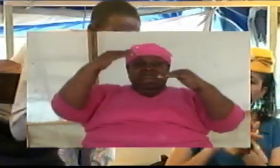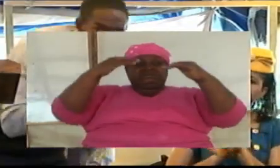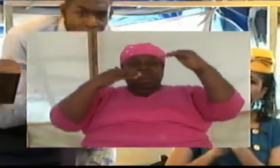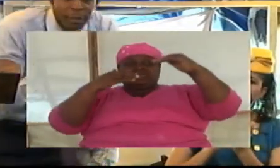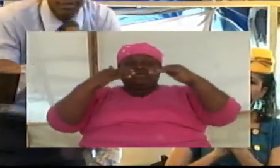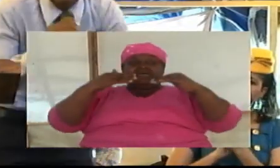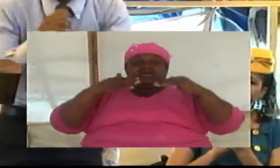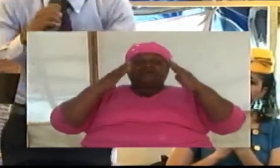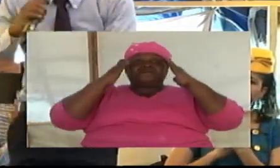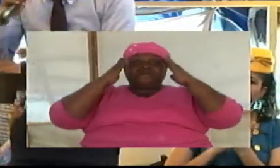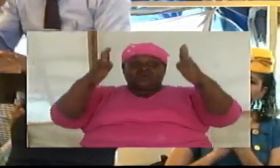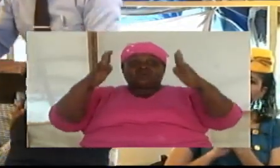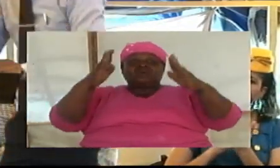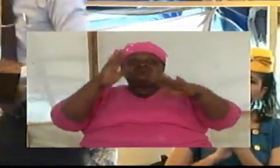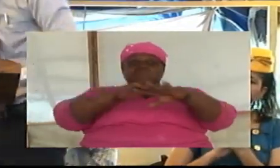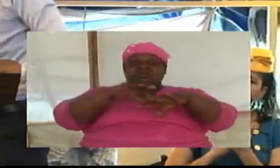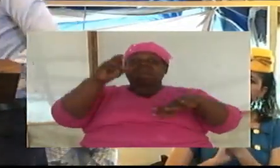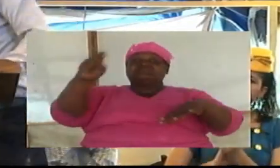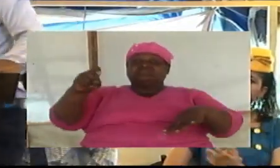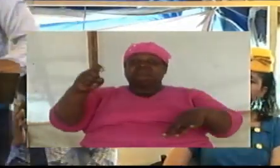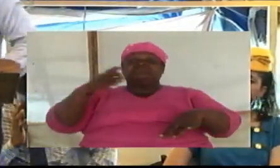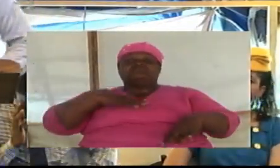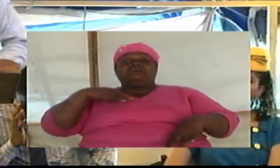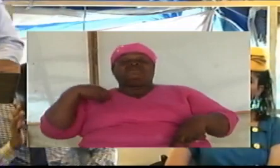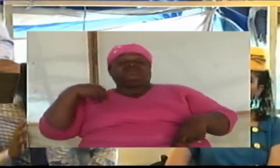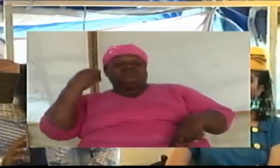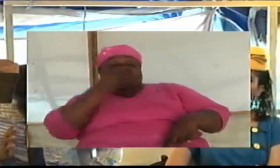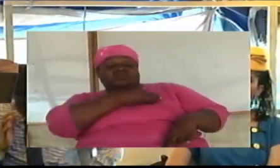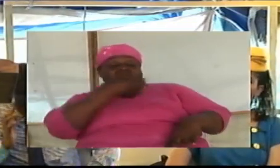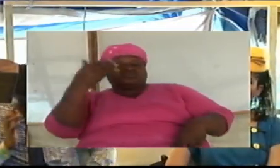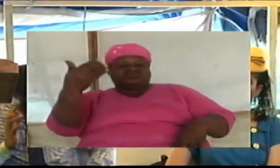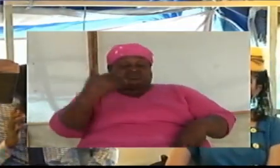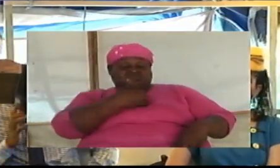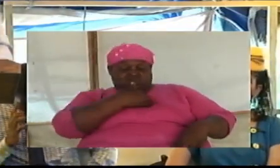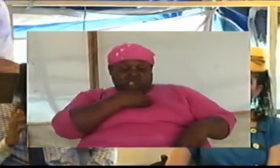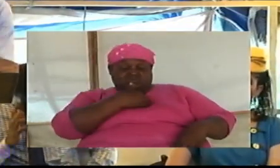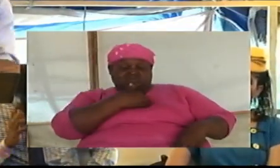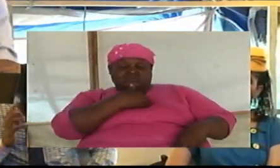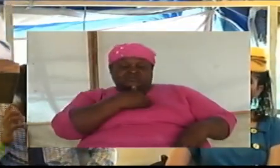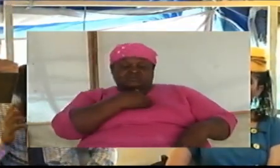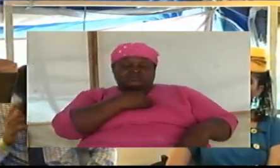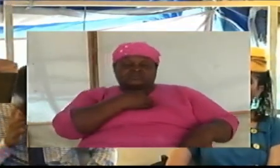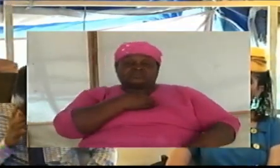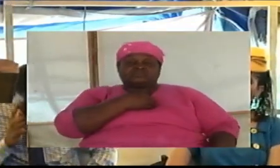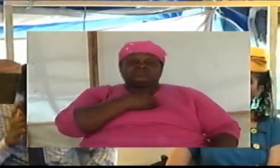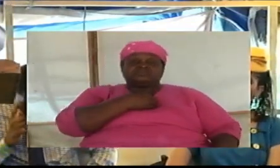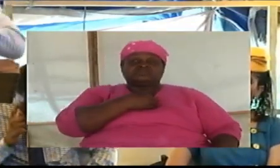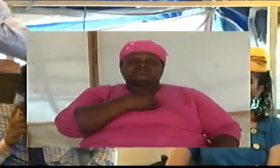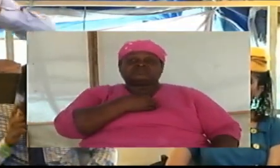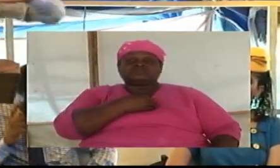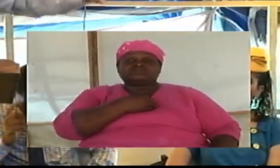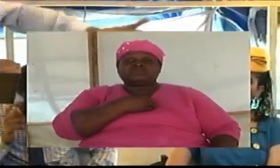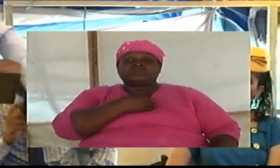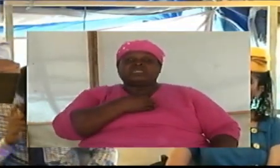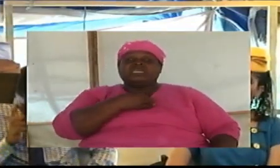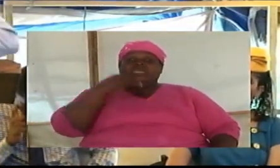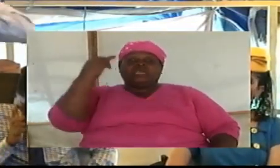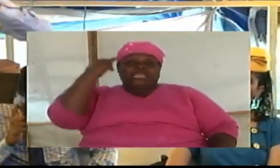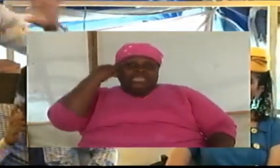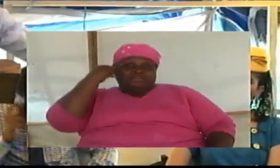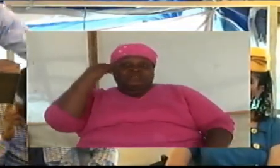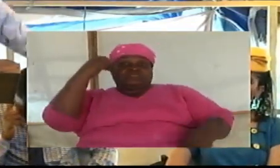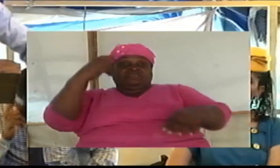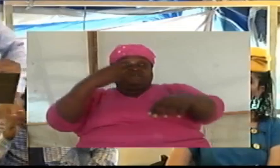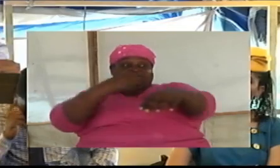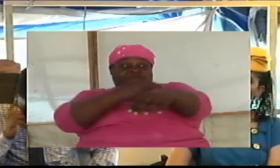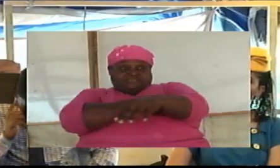soul. Hallelujah. Praise the Lord Jesus. Praise the Lord Jesus. If the vaccine, the blood